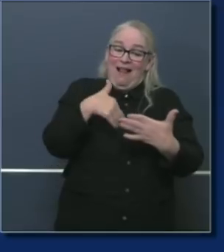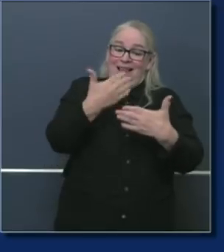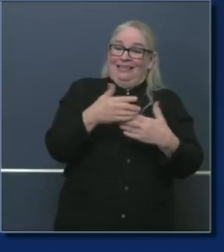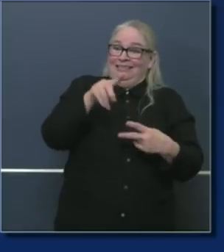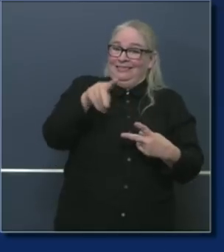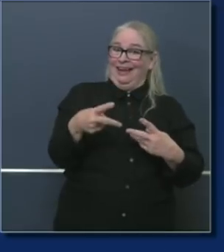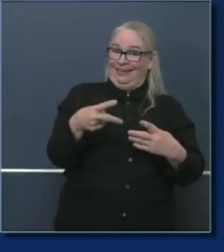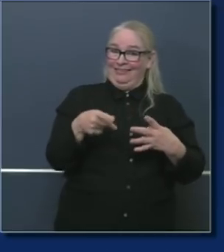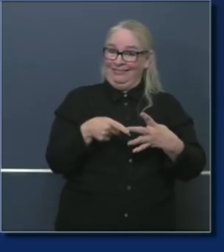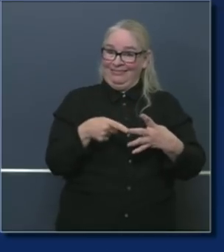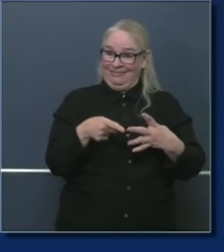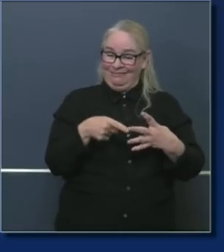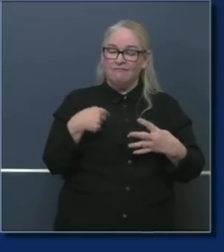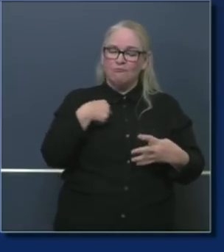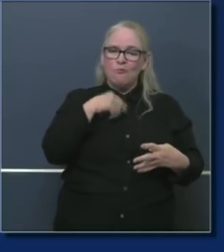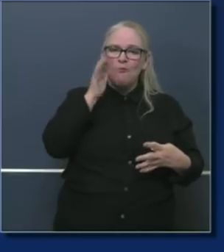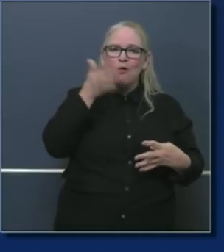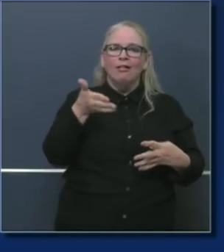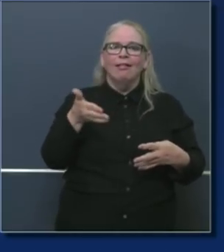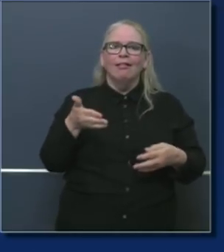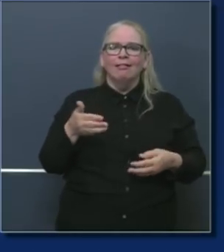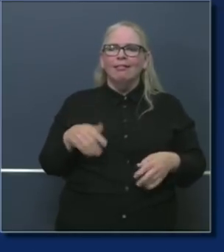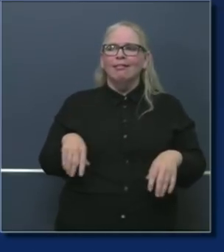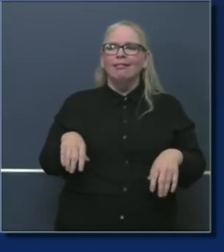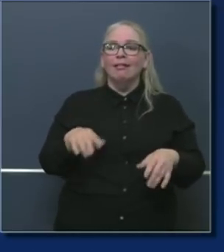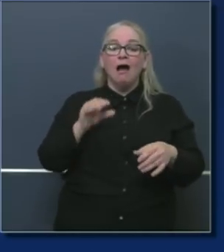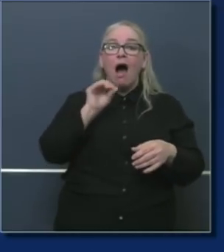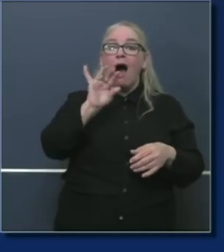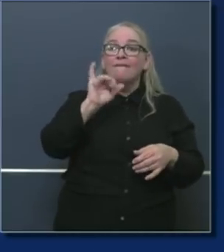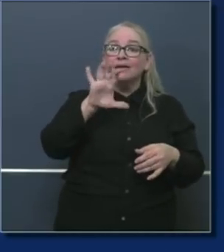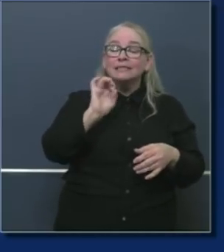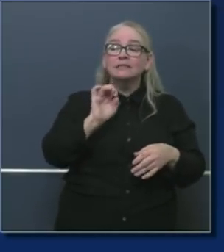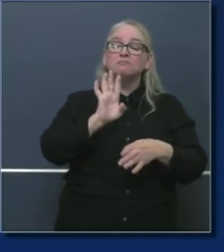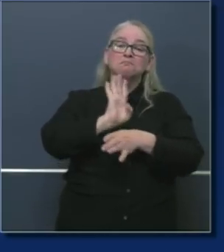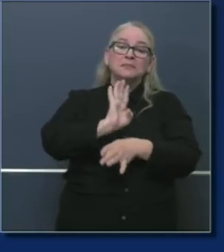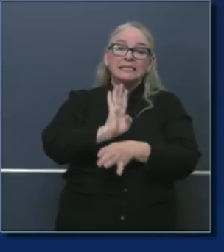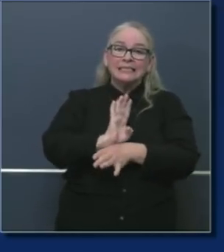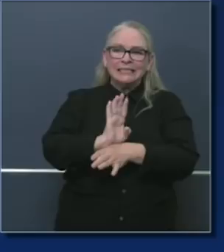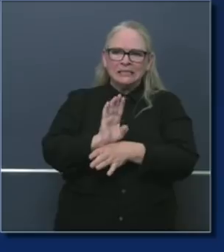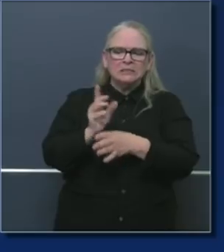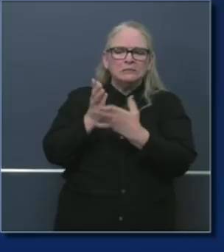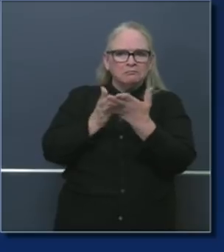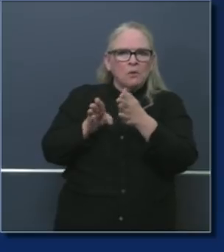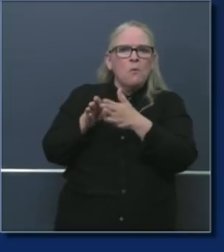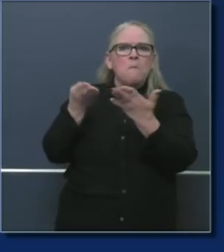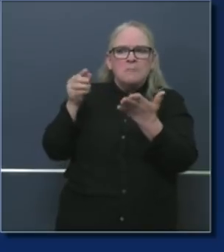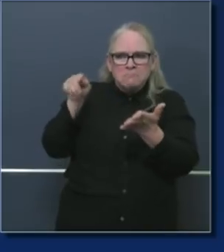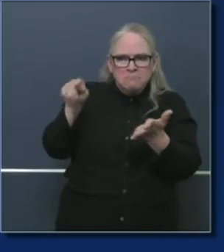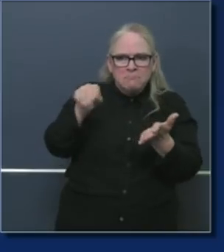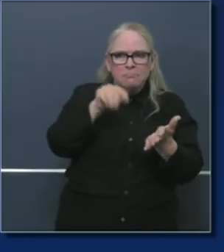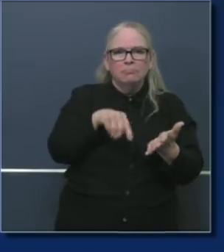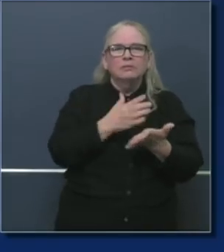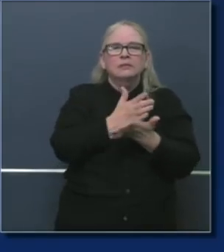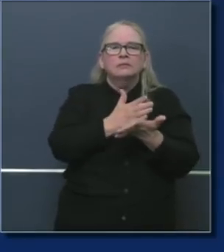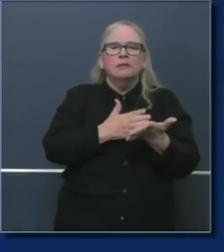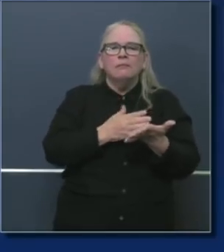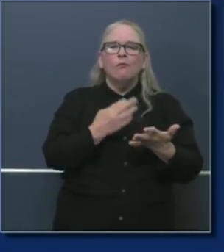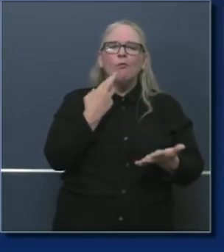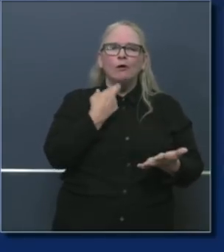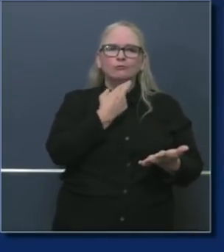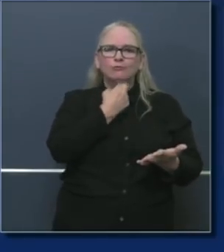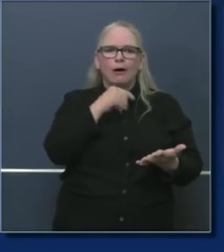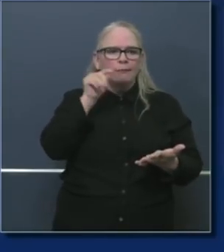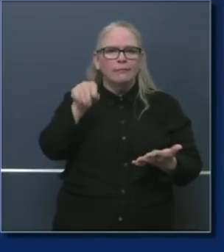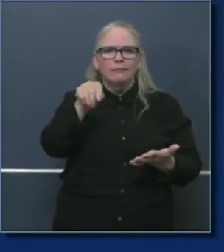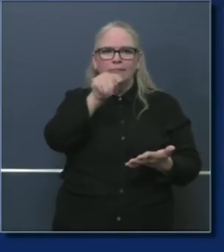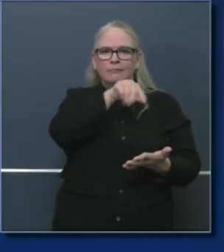and later, things like offices that haven't been able to telework will open. Seated dining at restaurants. I know many of you look